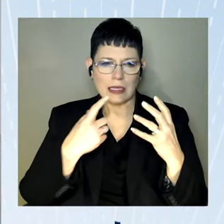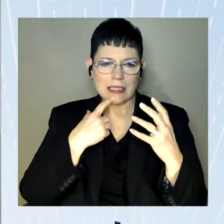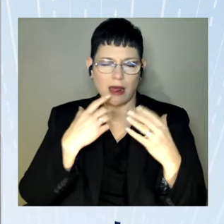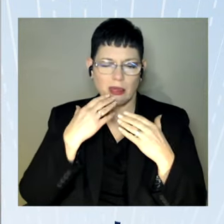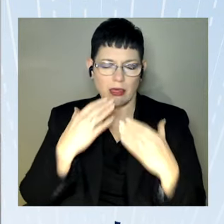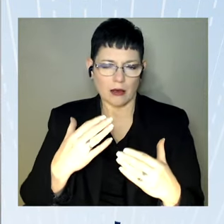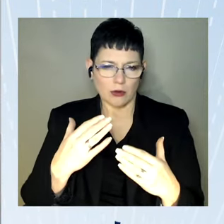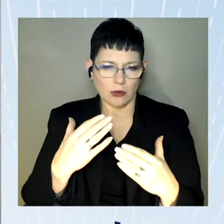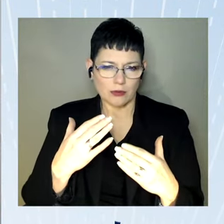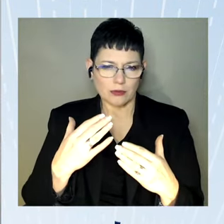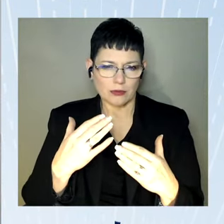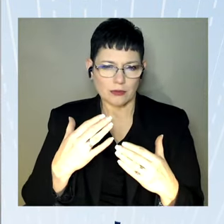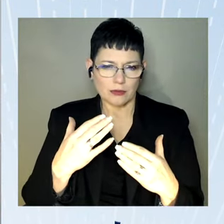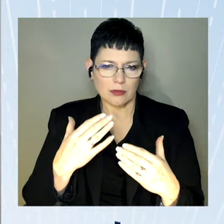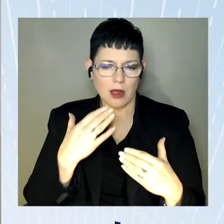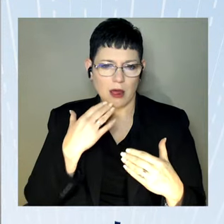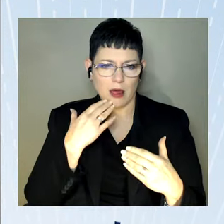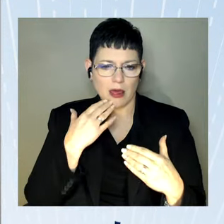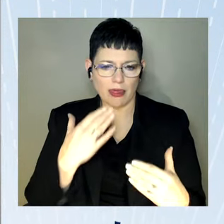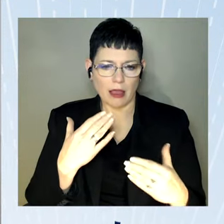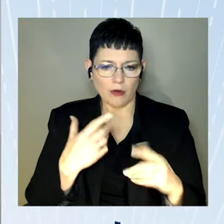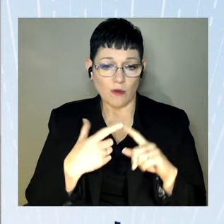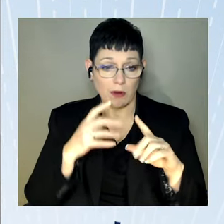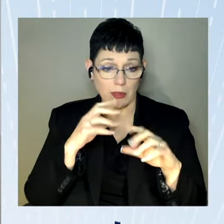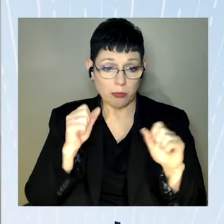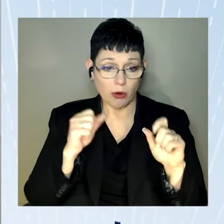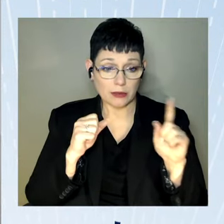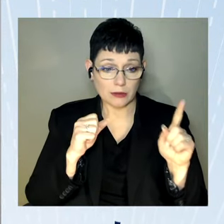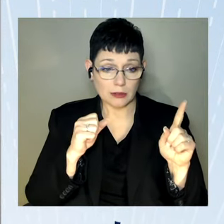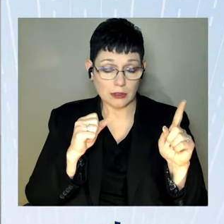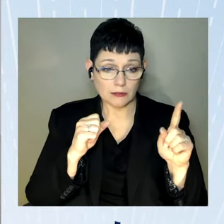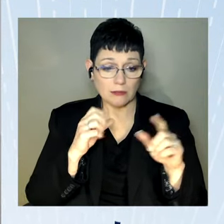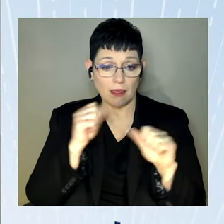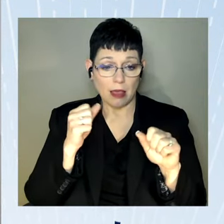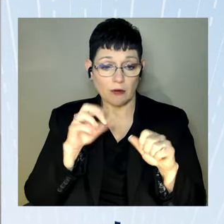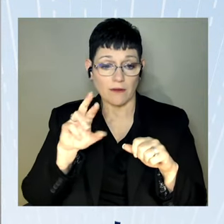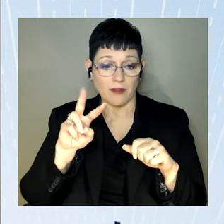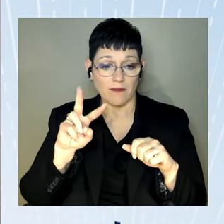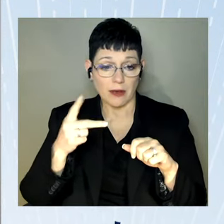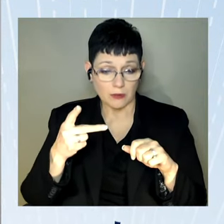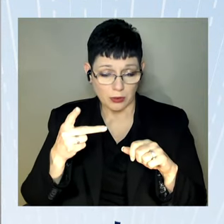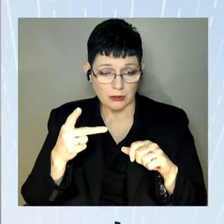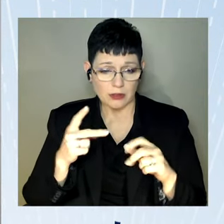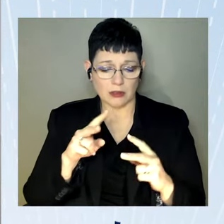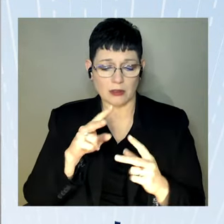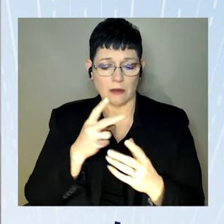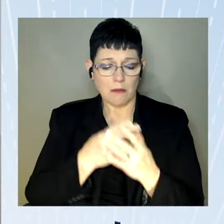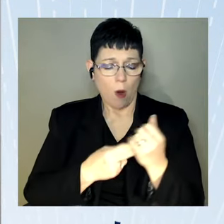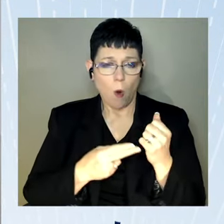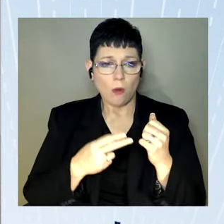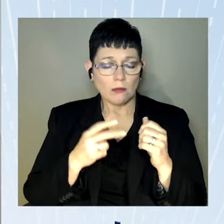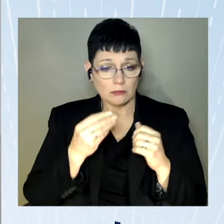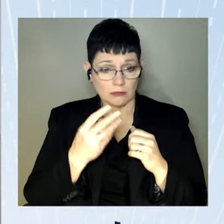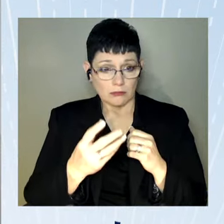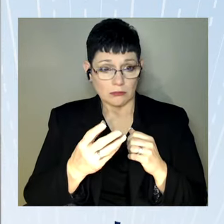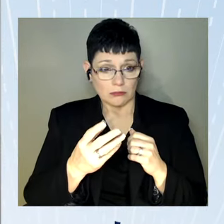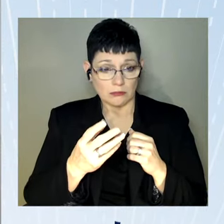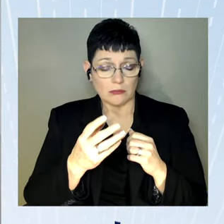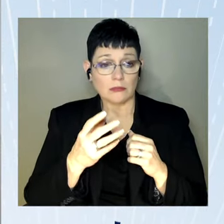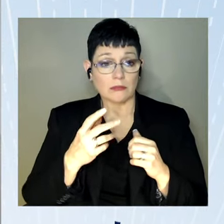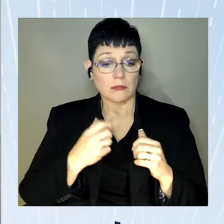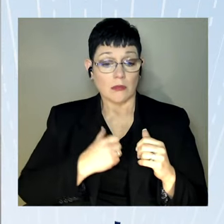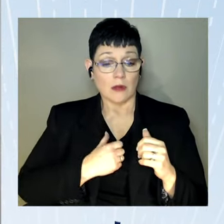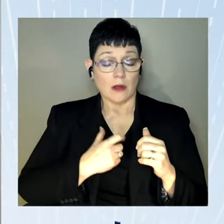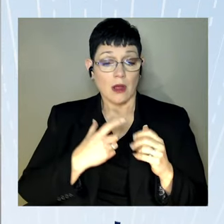Say thank you on behalf of our president and our vice president. Thank you. Make no mistake, the policies and programs that